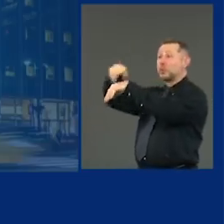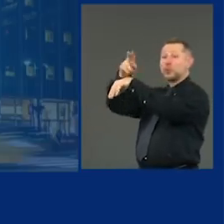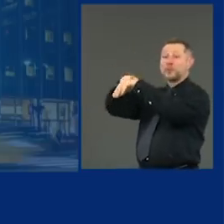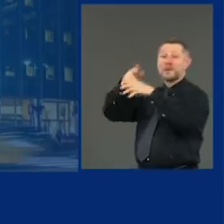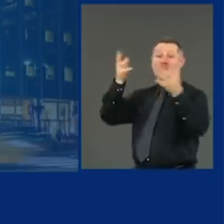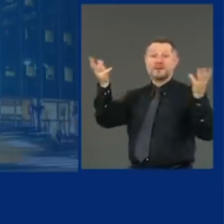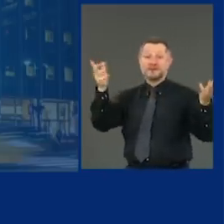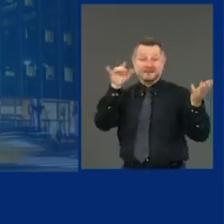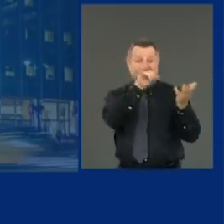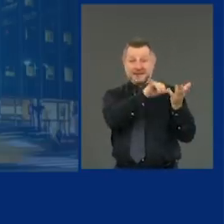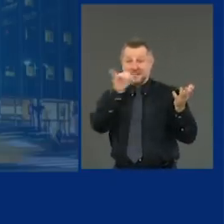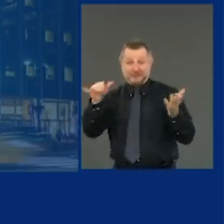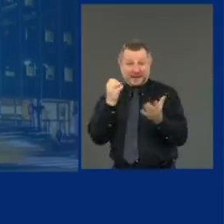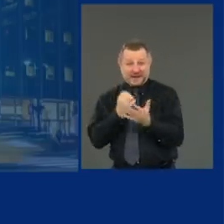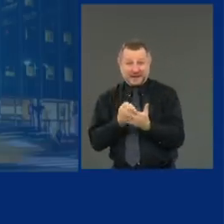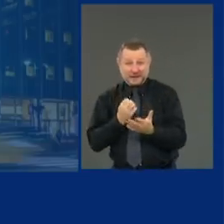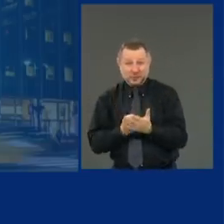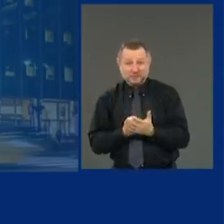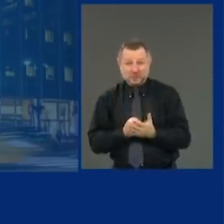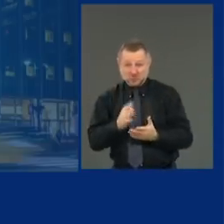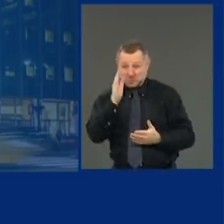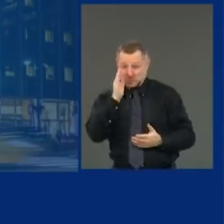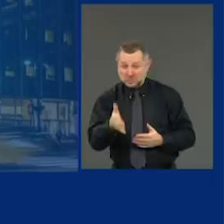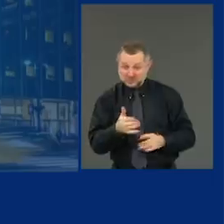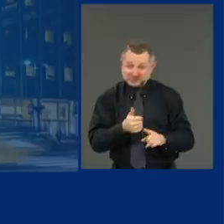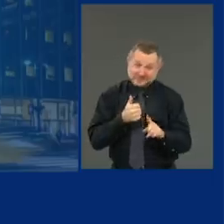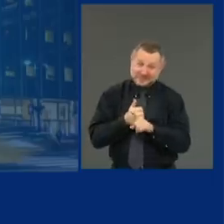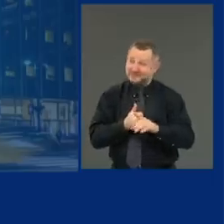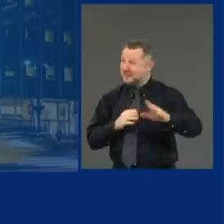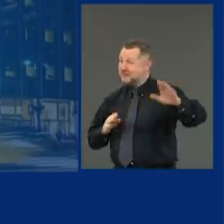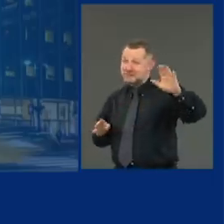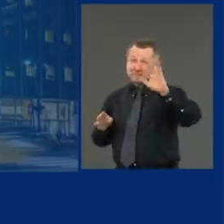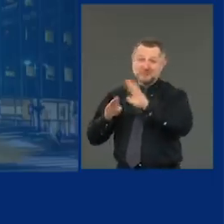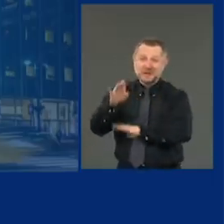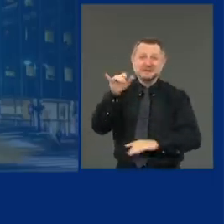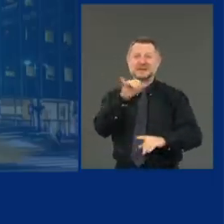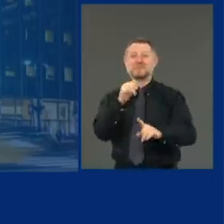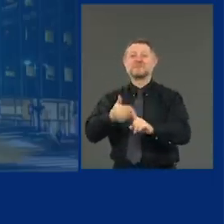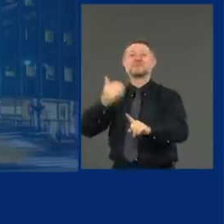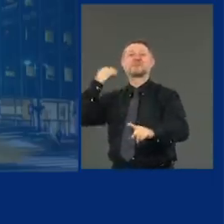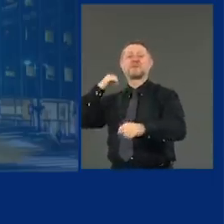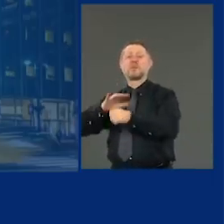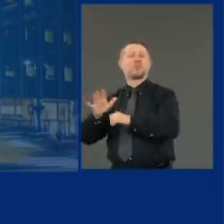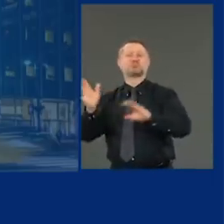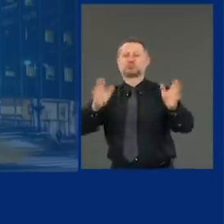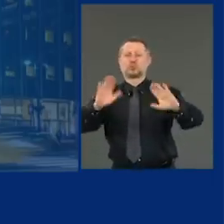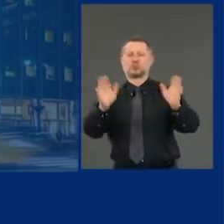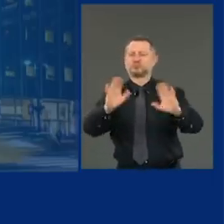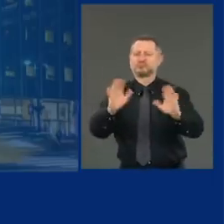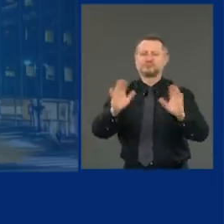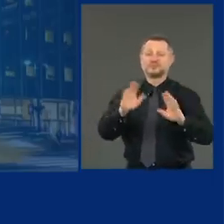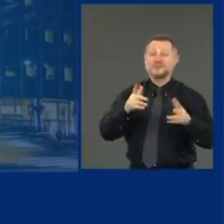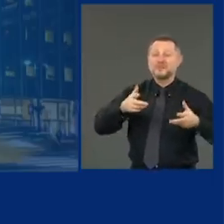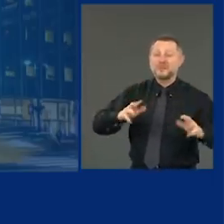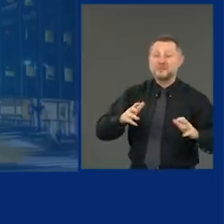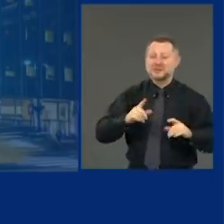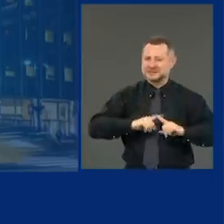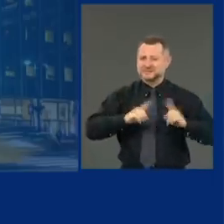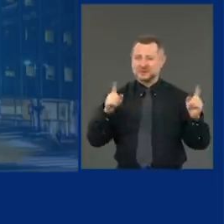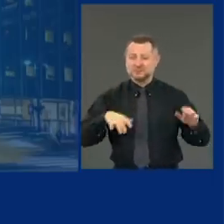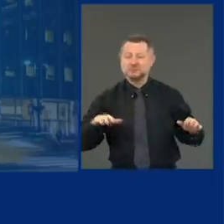right back to where it was. It's not like bouncing a basketball. You bounce a basketball, it goes down, it comes straight back